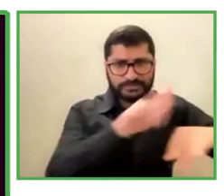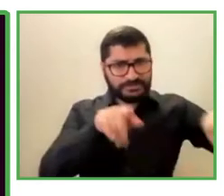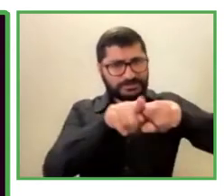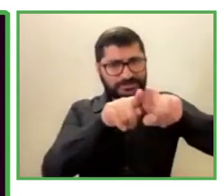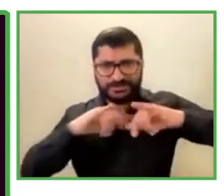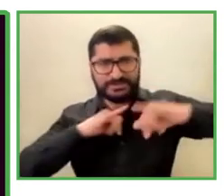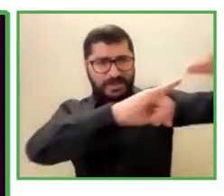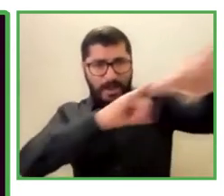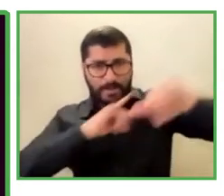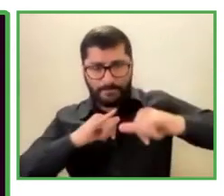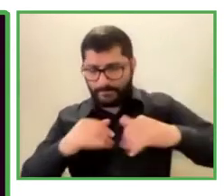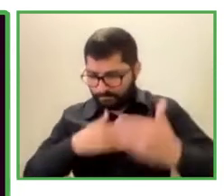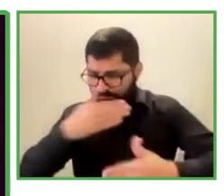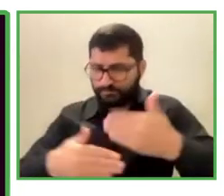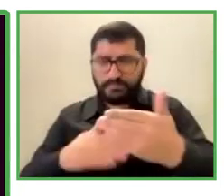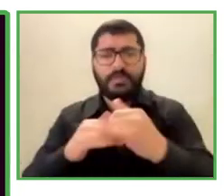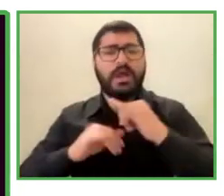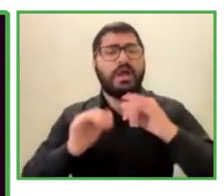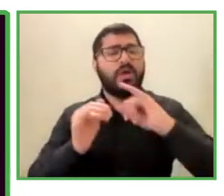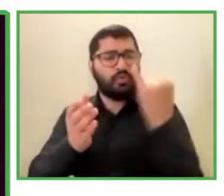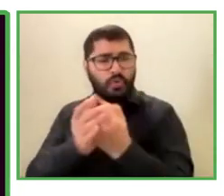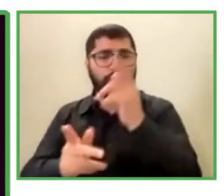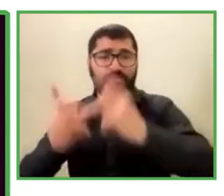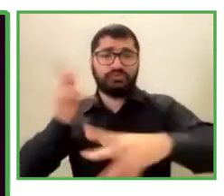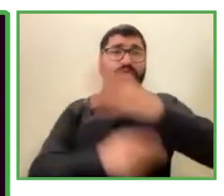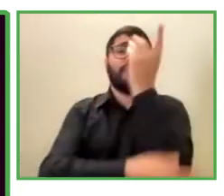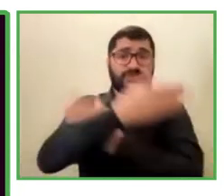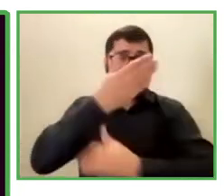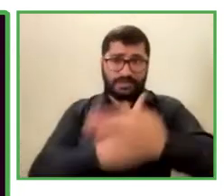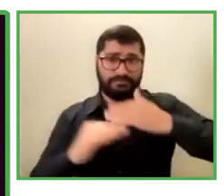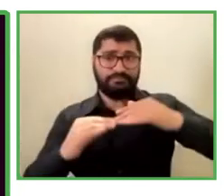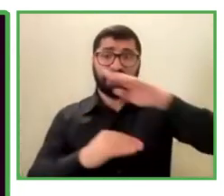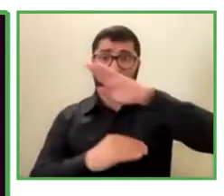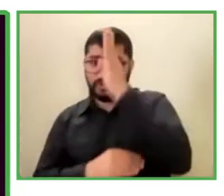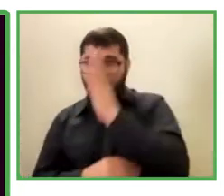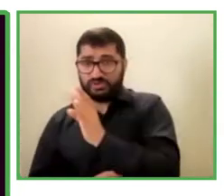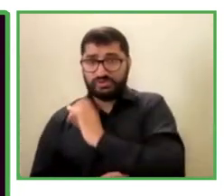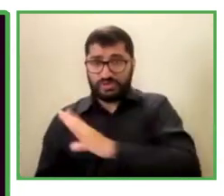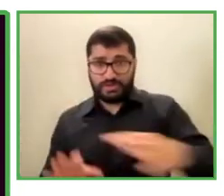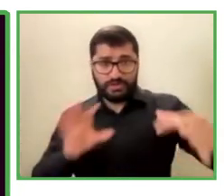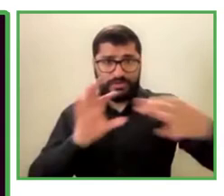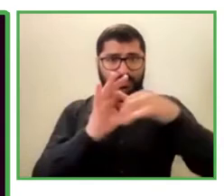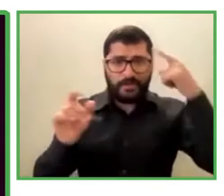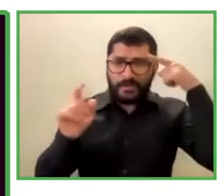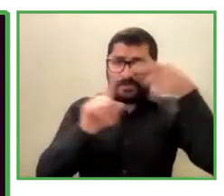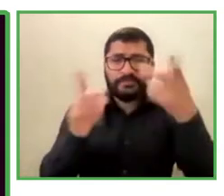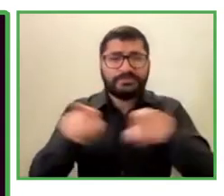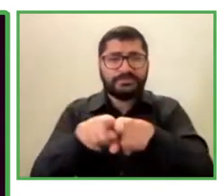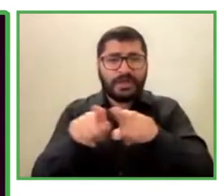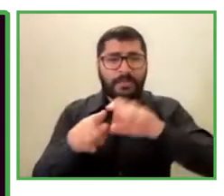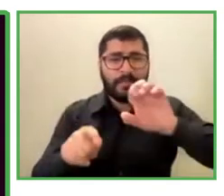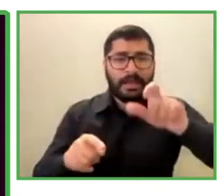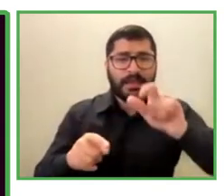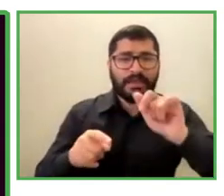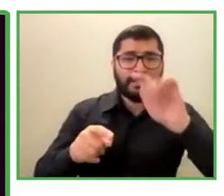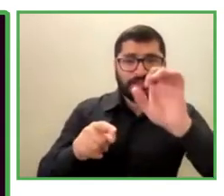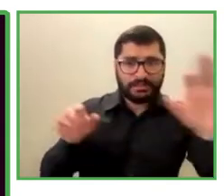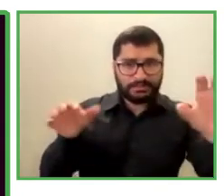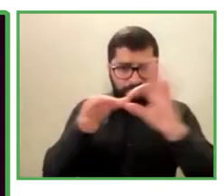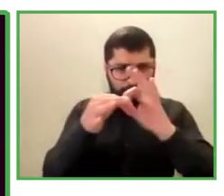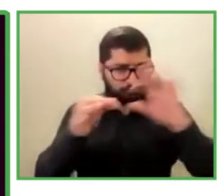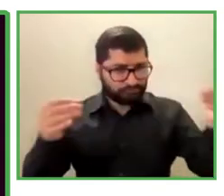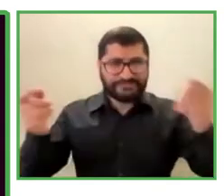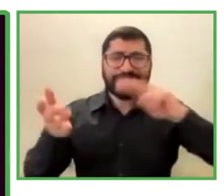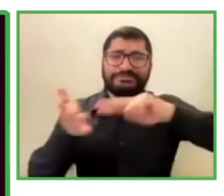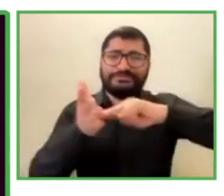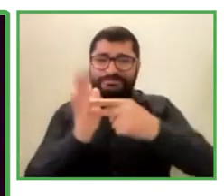with disabilities. And Egalité does the connection between the candidates and the companies with